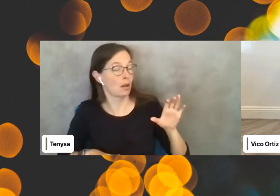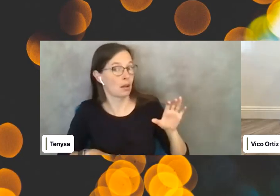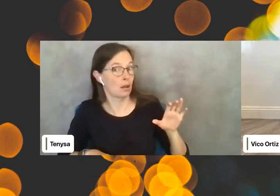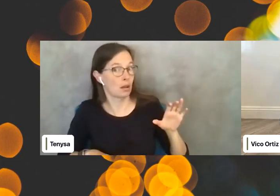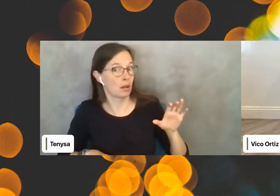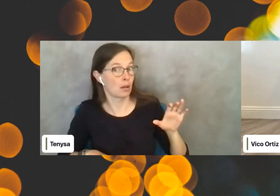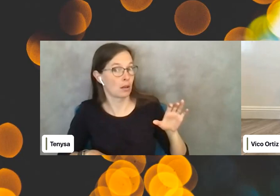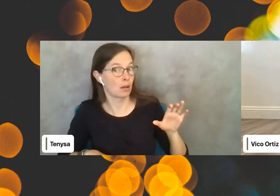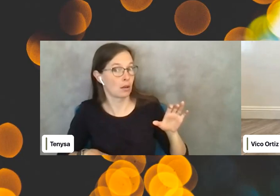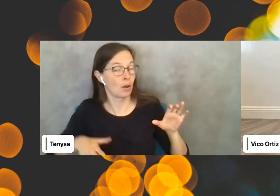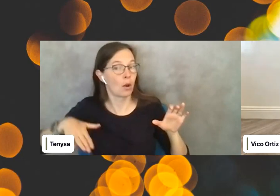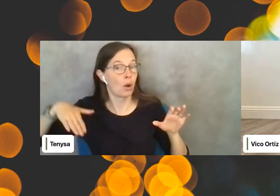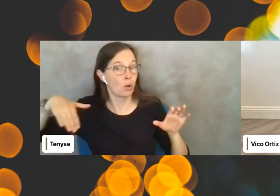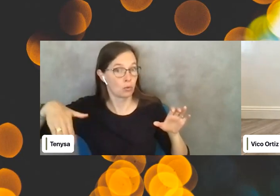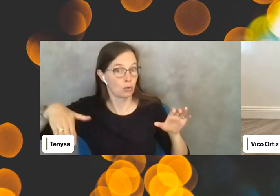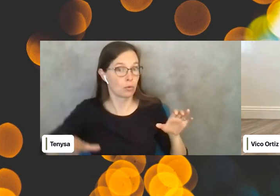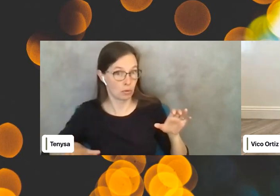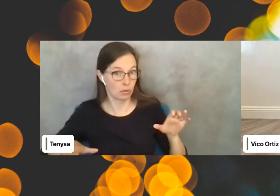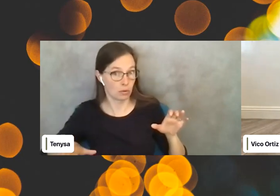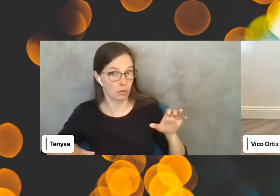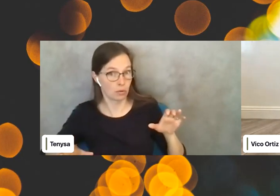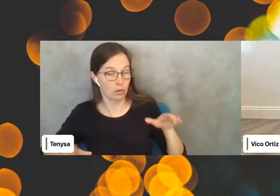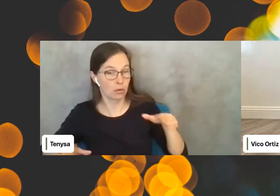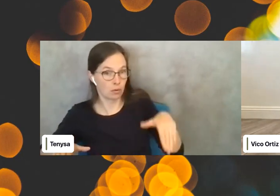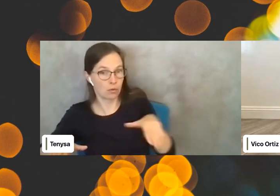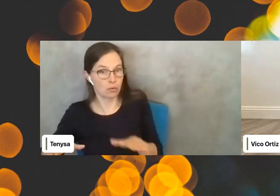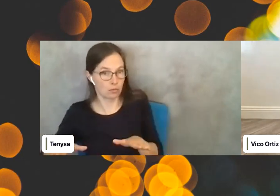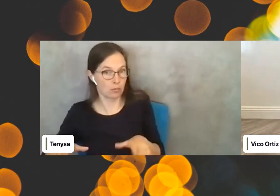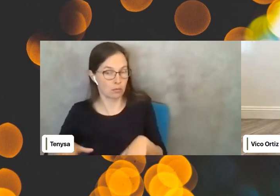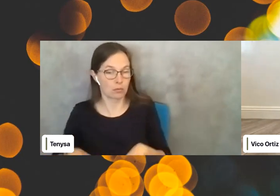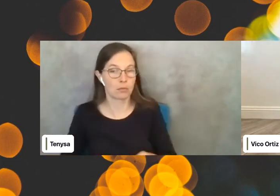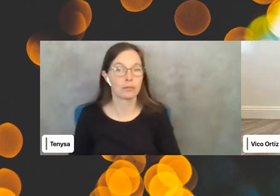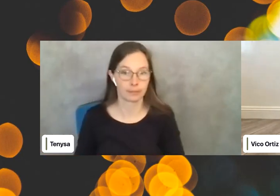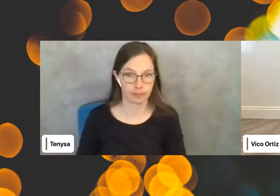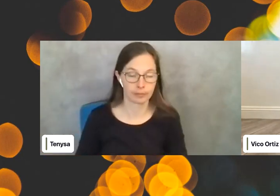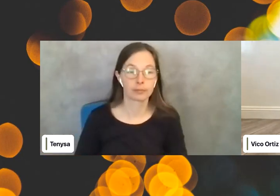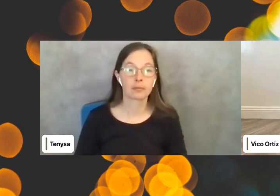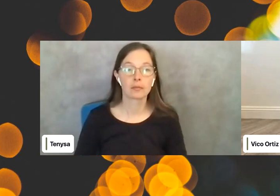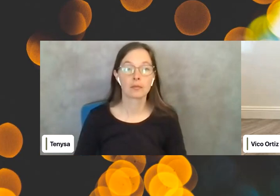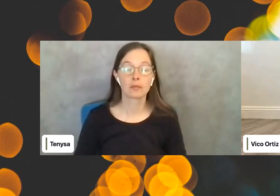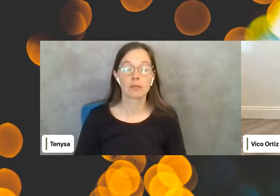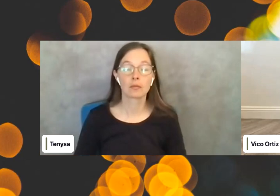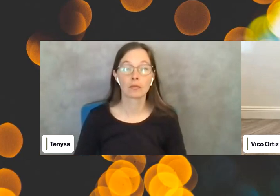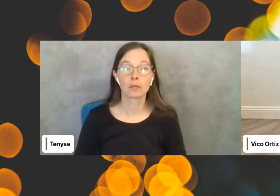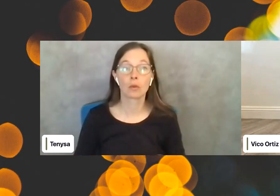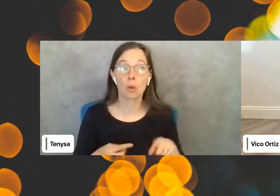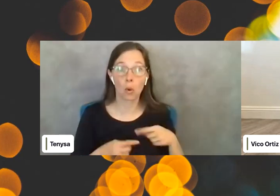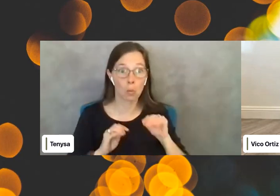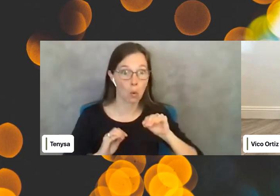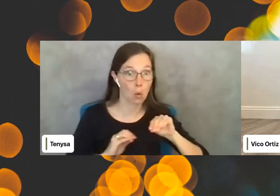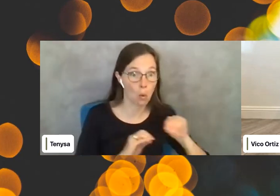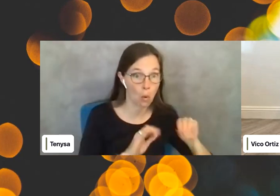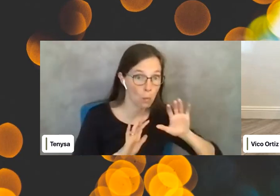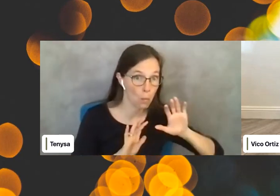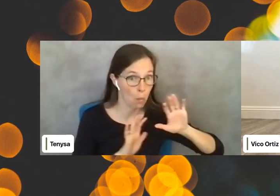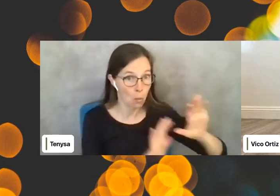heel, and then dominant comes forward. So when you're advancing, the one